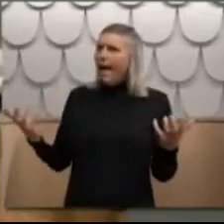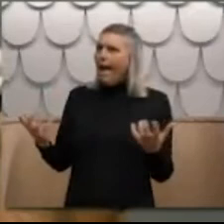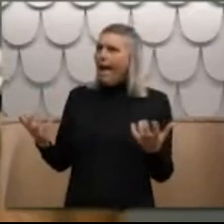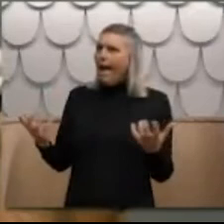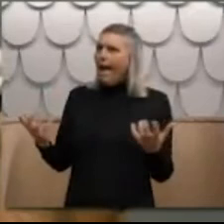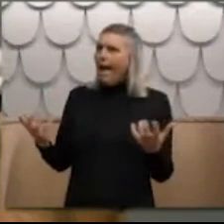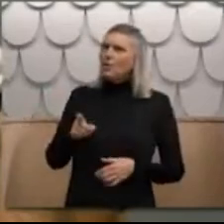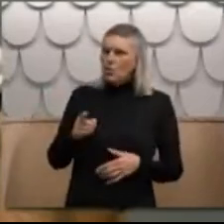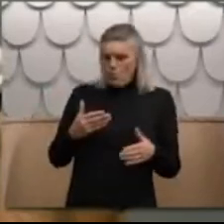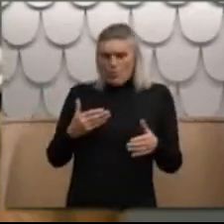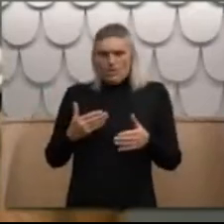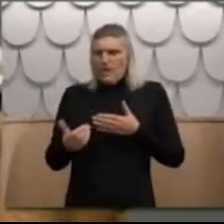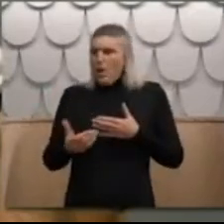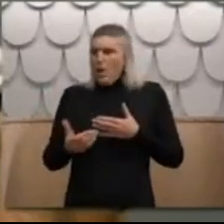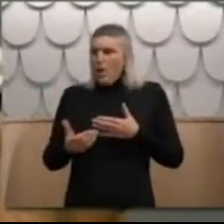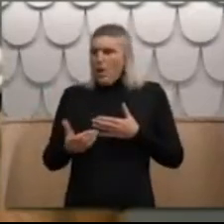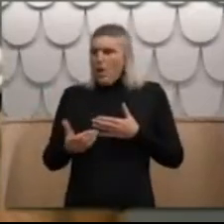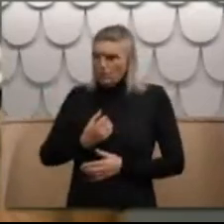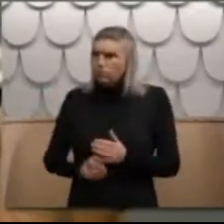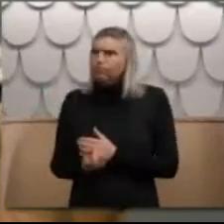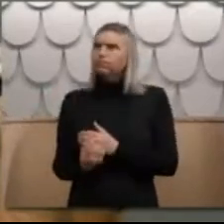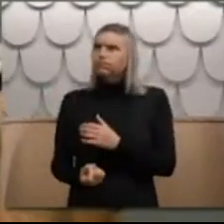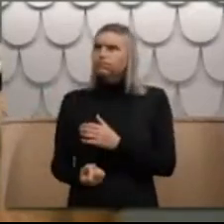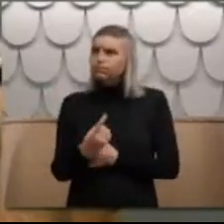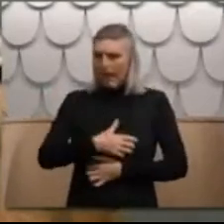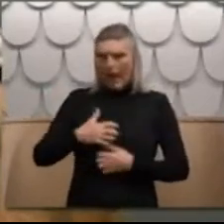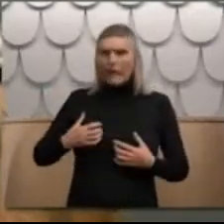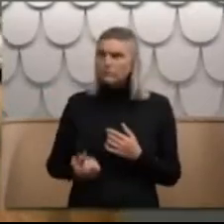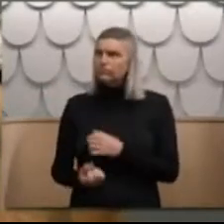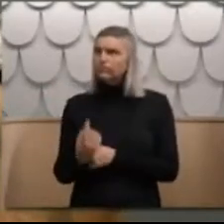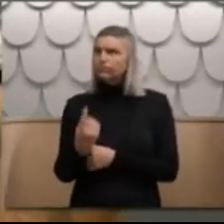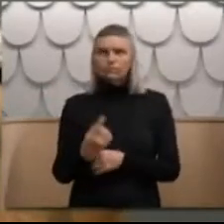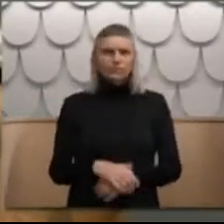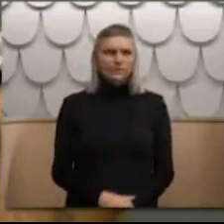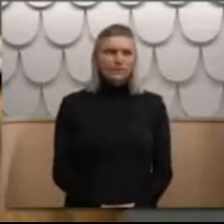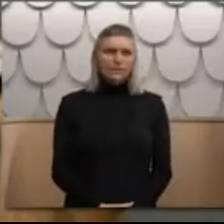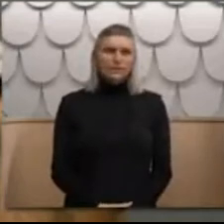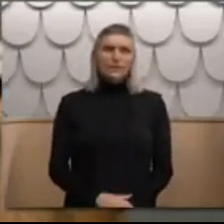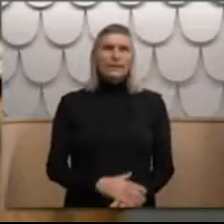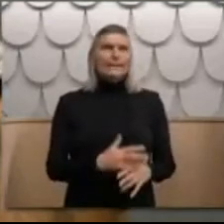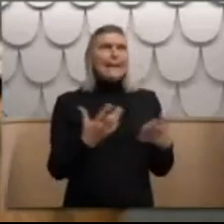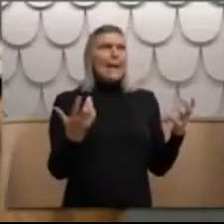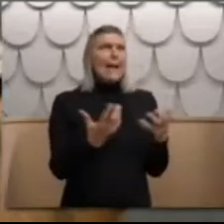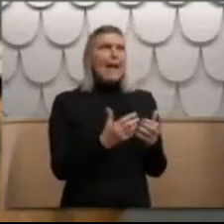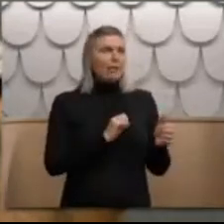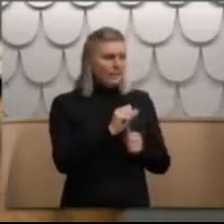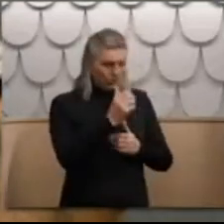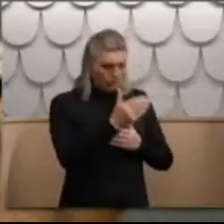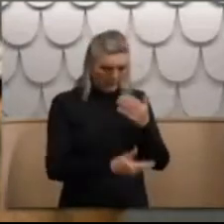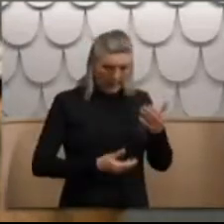How you have to deal with the emotions and the anger you feel? The only way I sure can explain it is